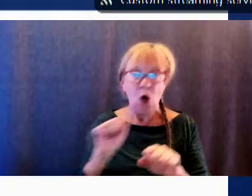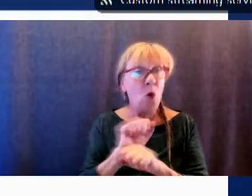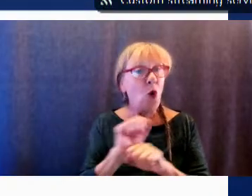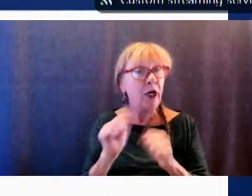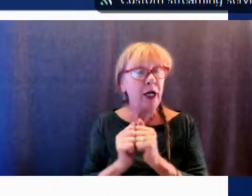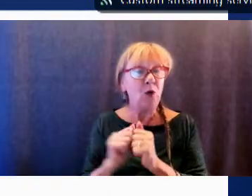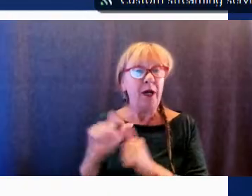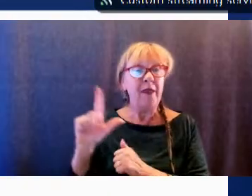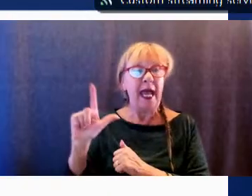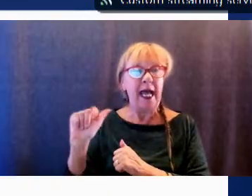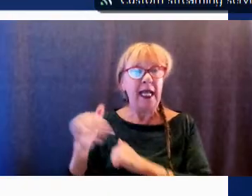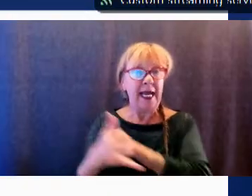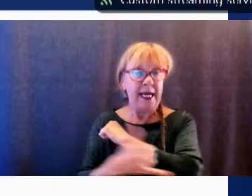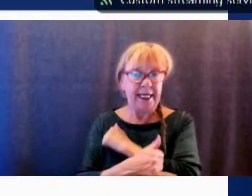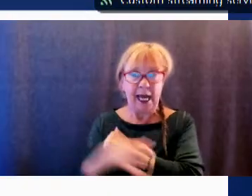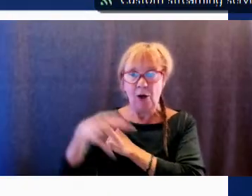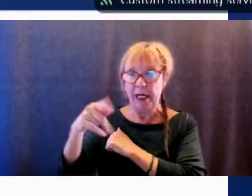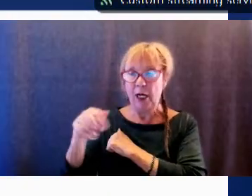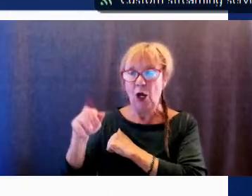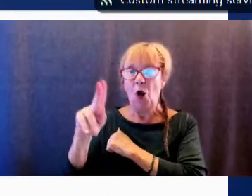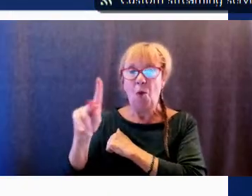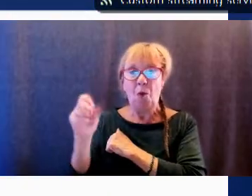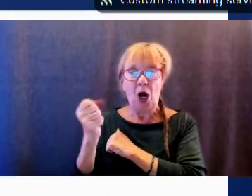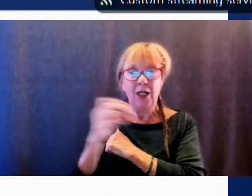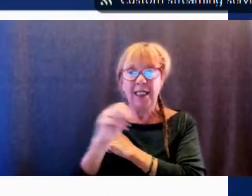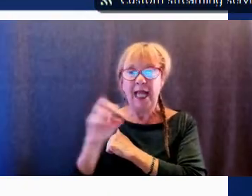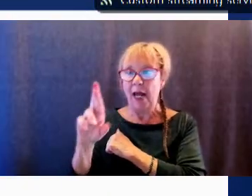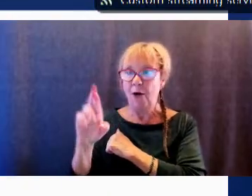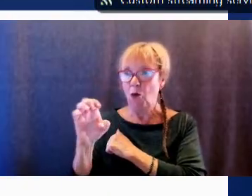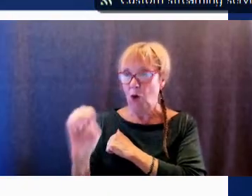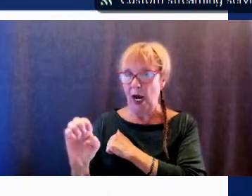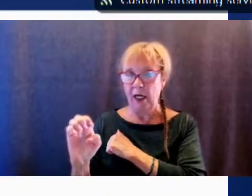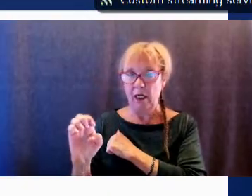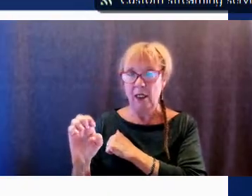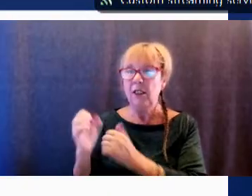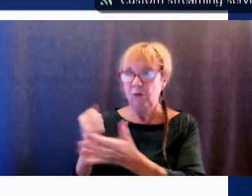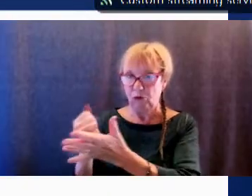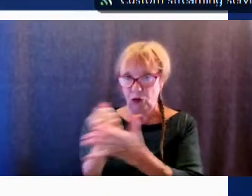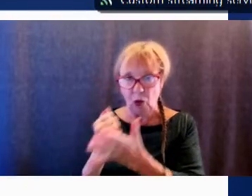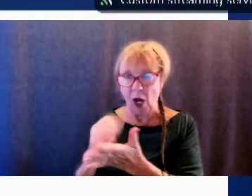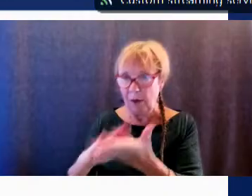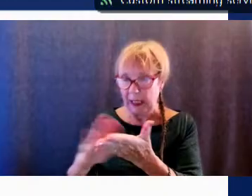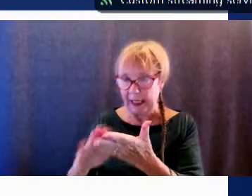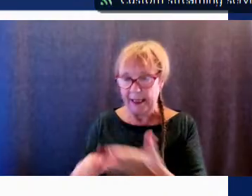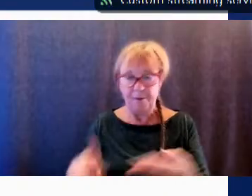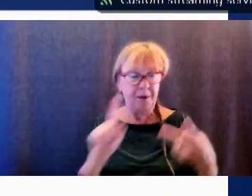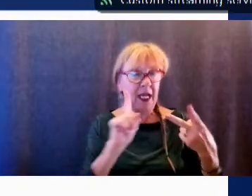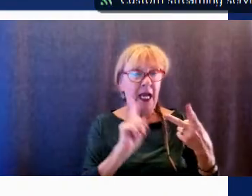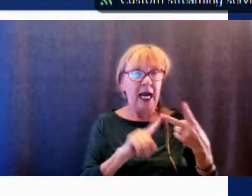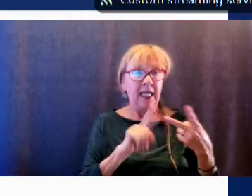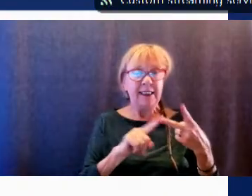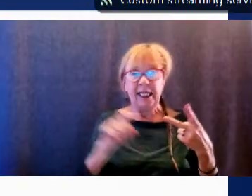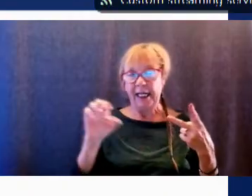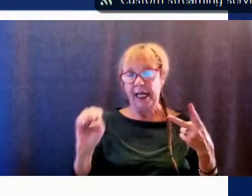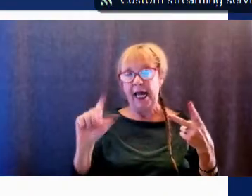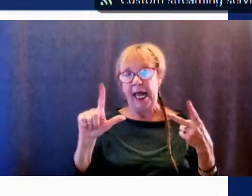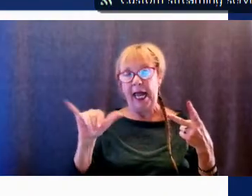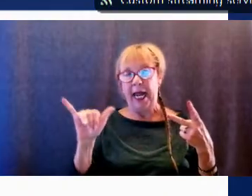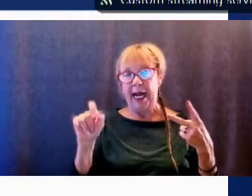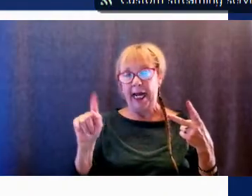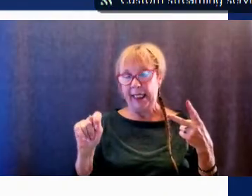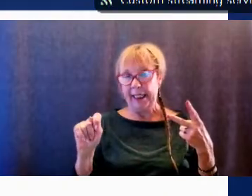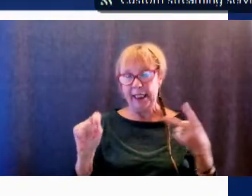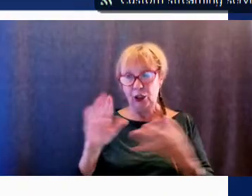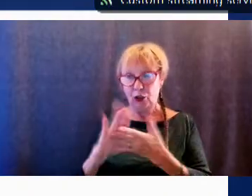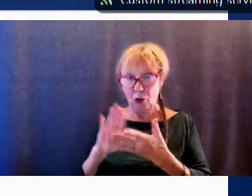County Parks and Recreation through this entire process. Secondly, Elliott School, that project remains on